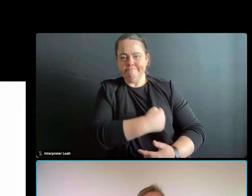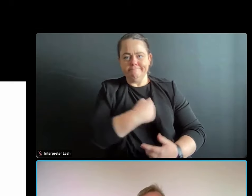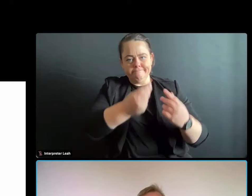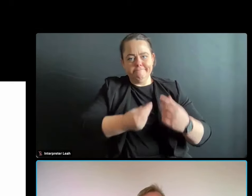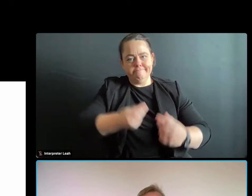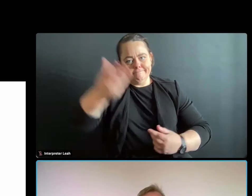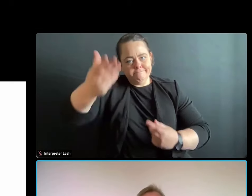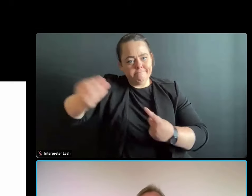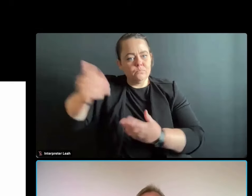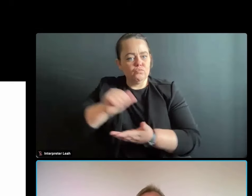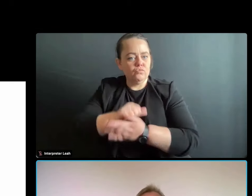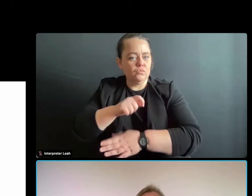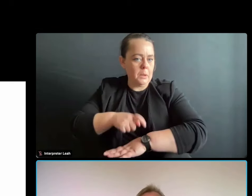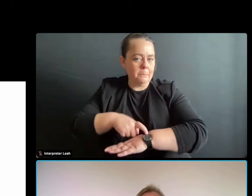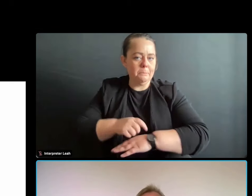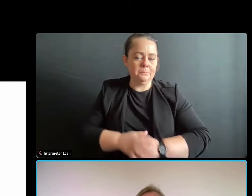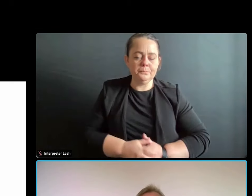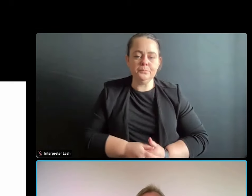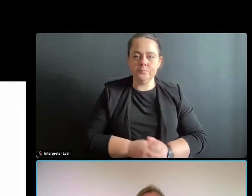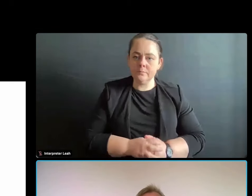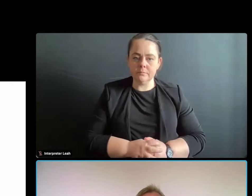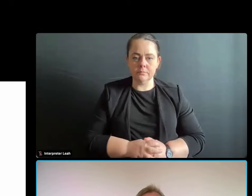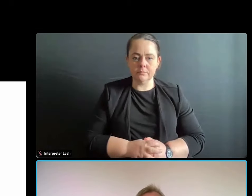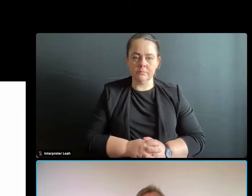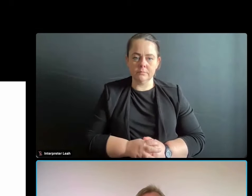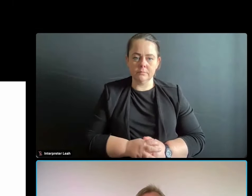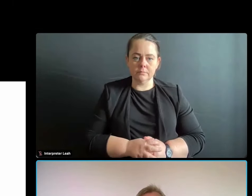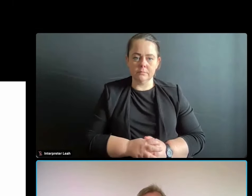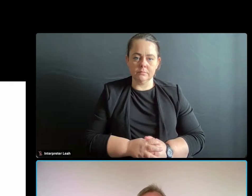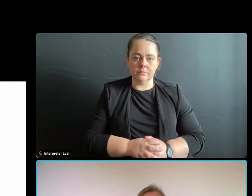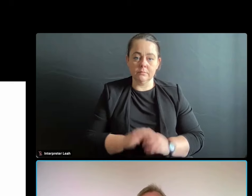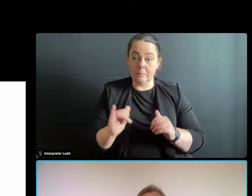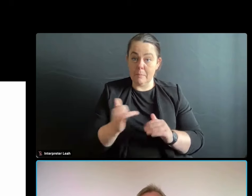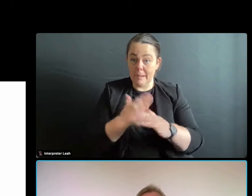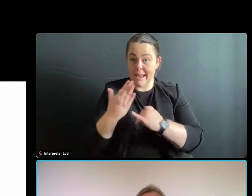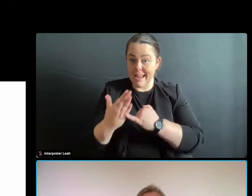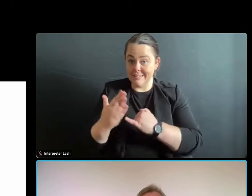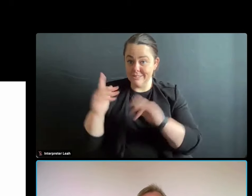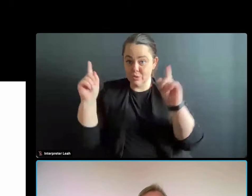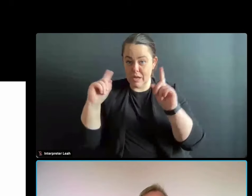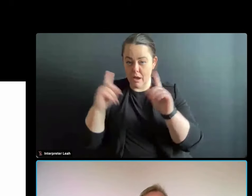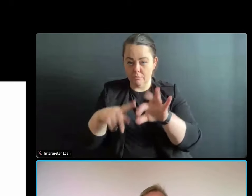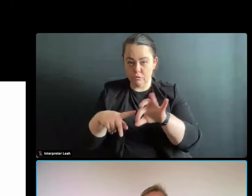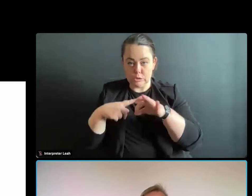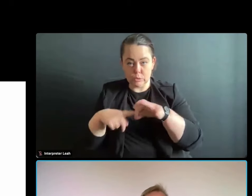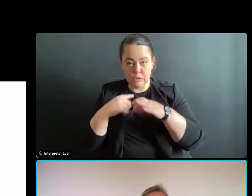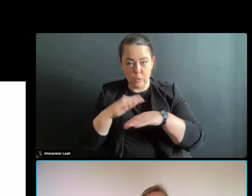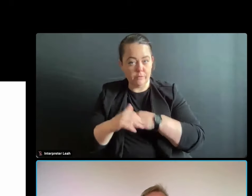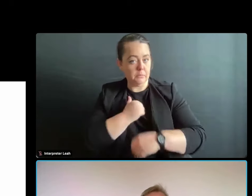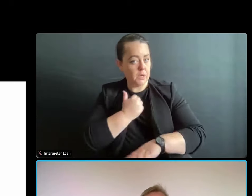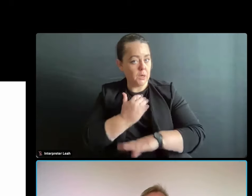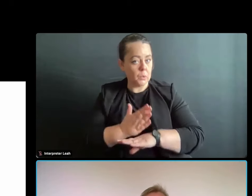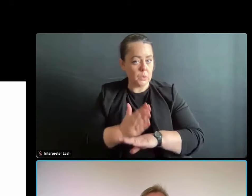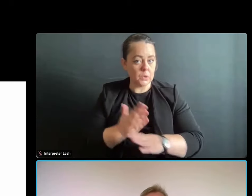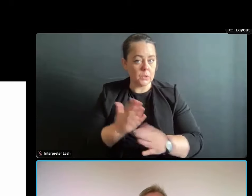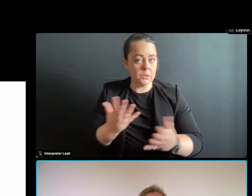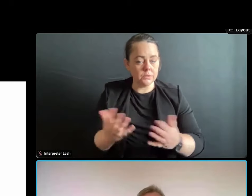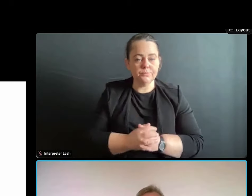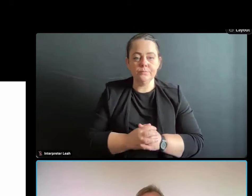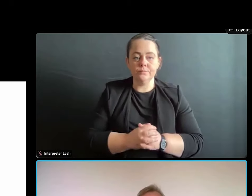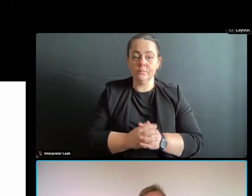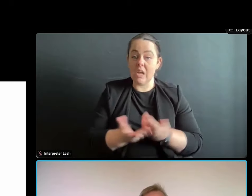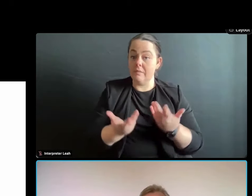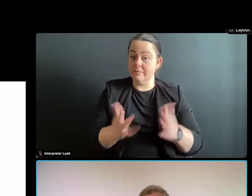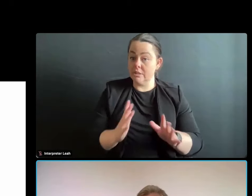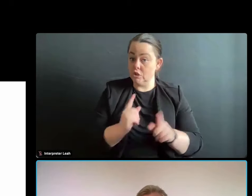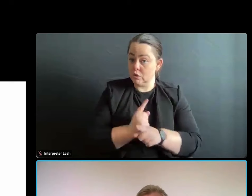have want to engage and have some questions perhaps at the end regarding my bit. So back to